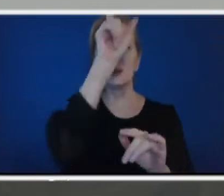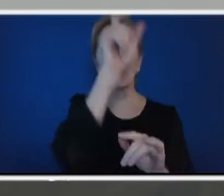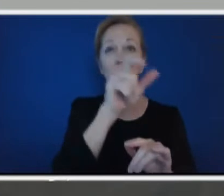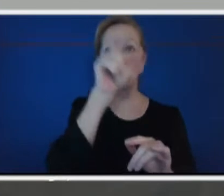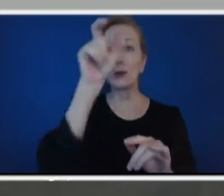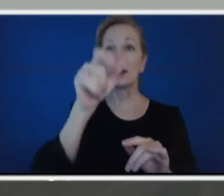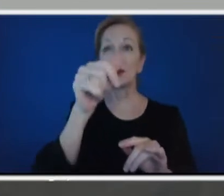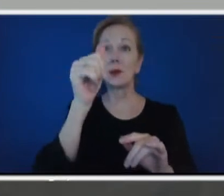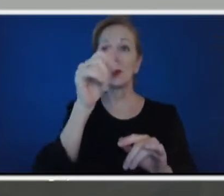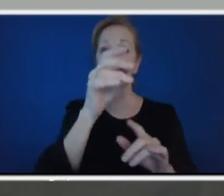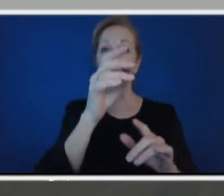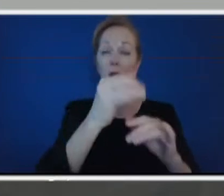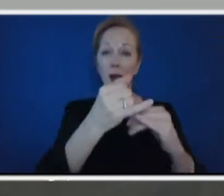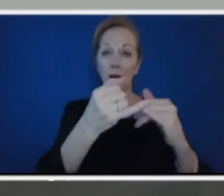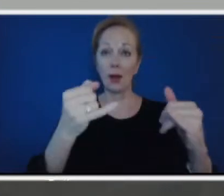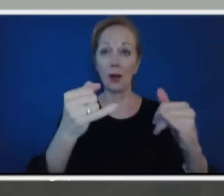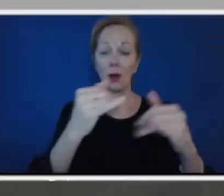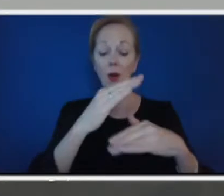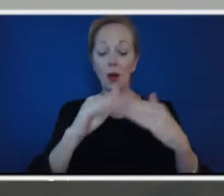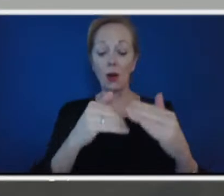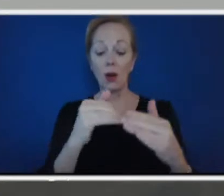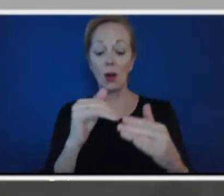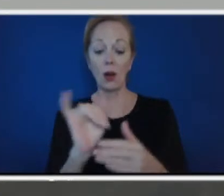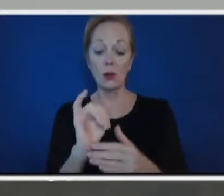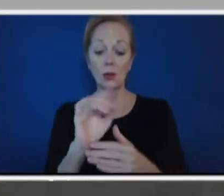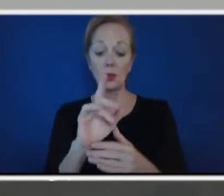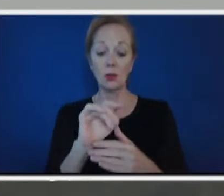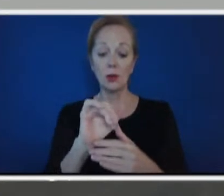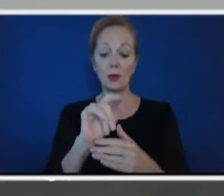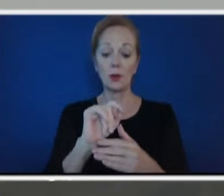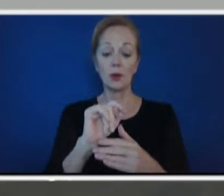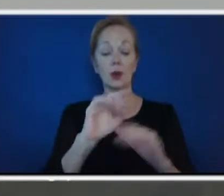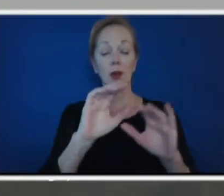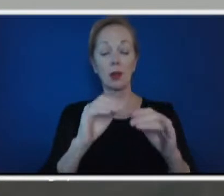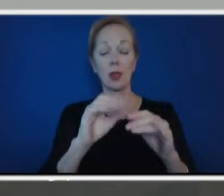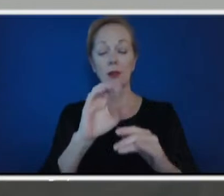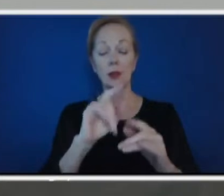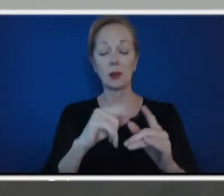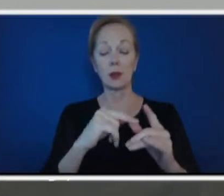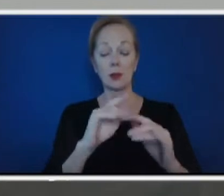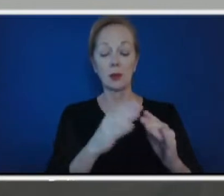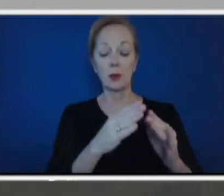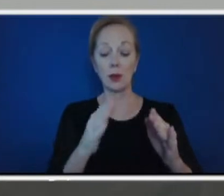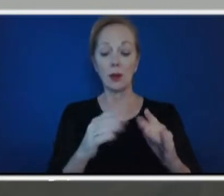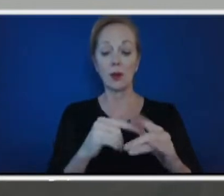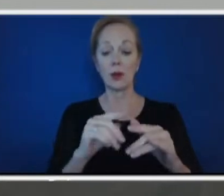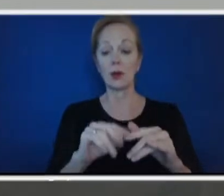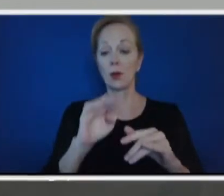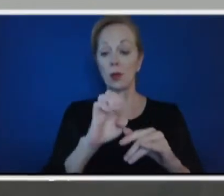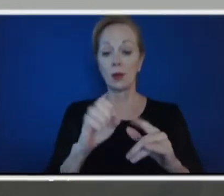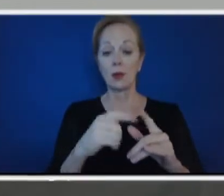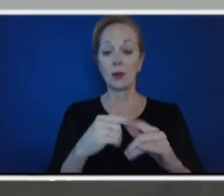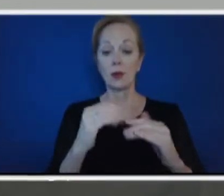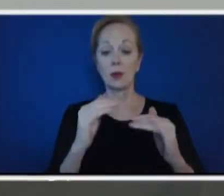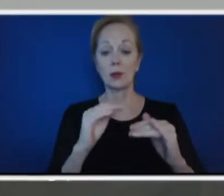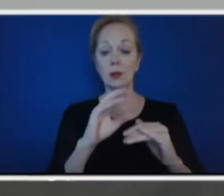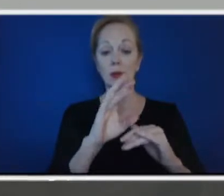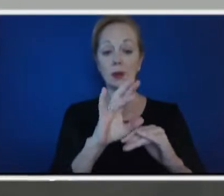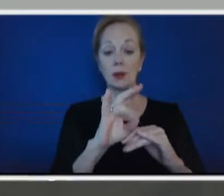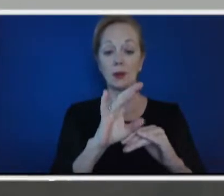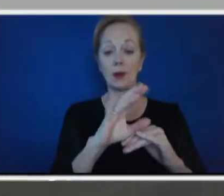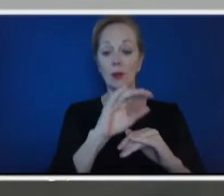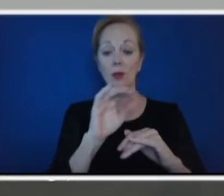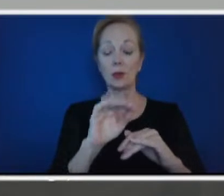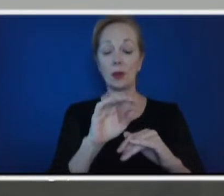line. And also has 20-foot Class C buffer adjacent to the parcel's northeast. That would have a minimum of 75%